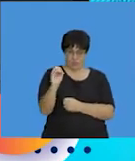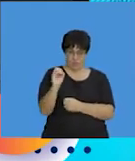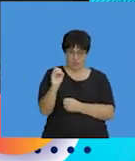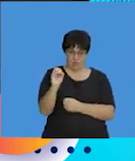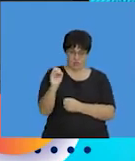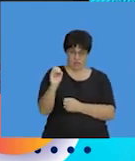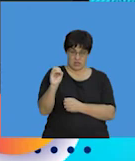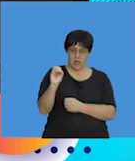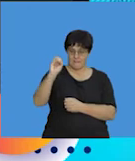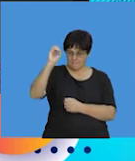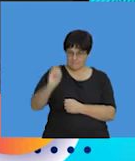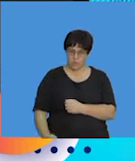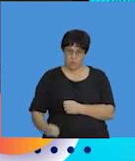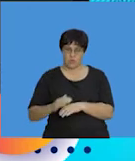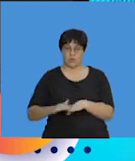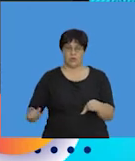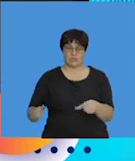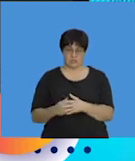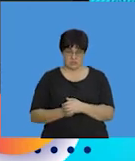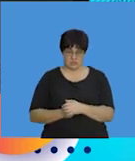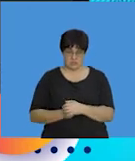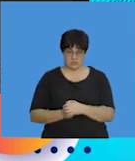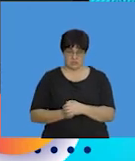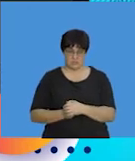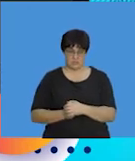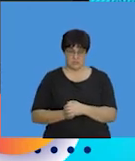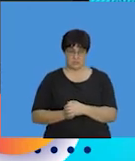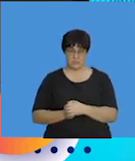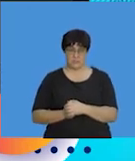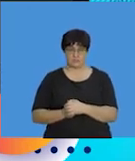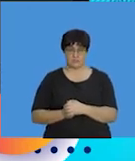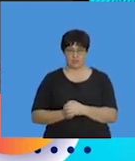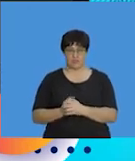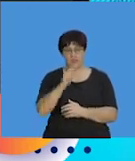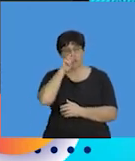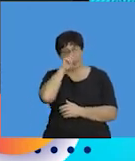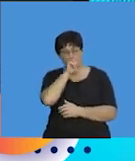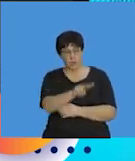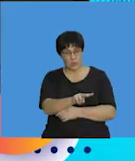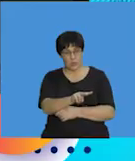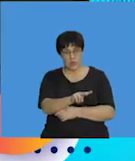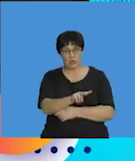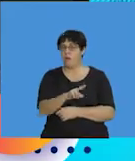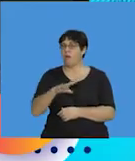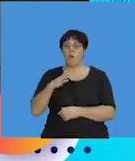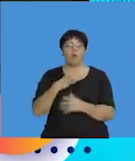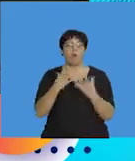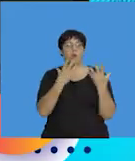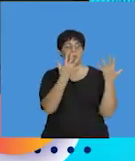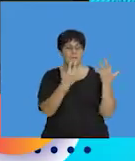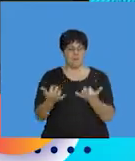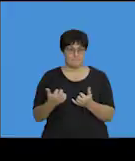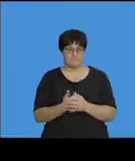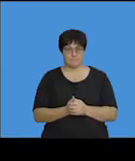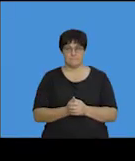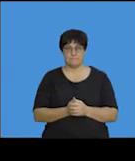original object, to hit the ground. Okay? Because if we look at this, all I really need to